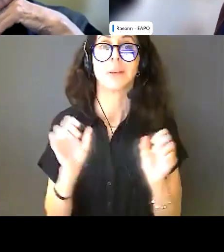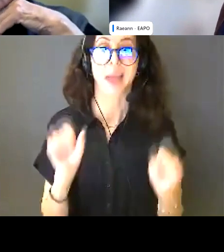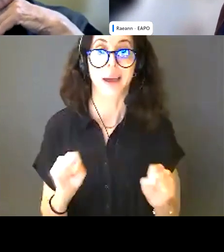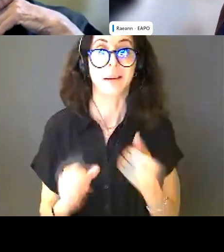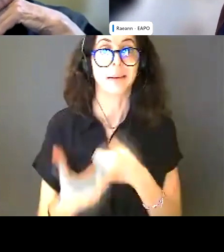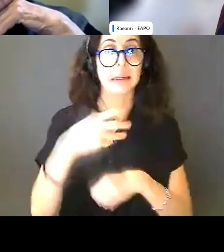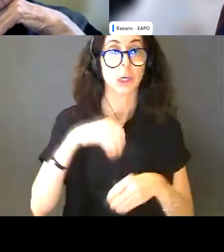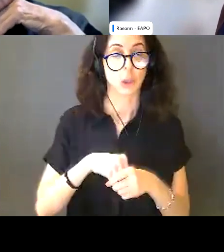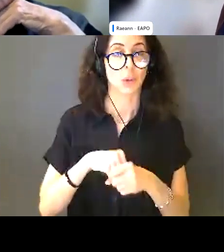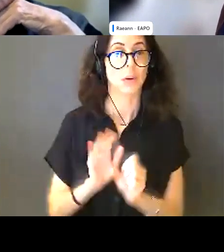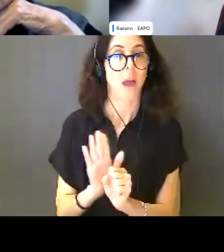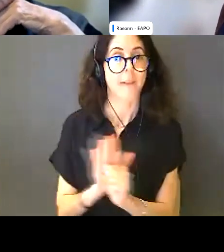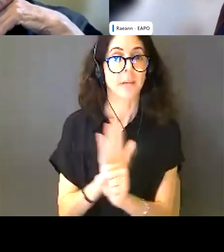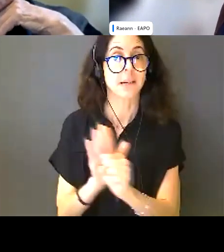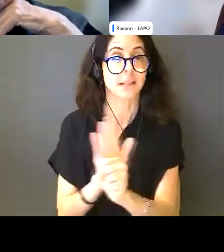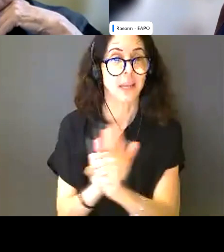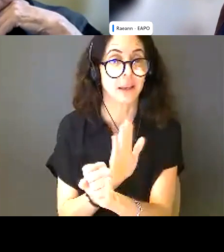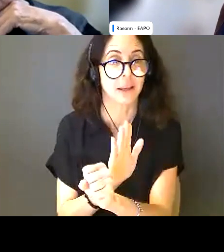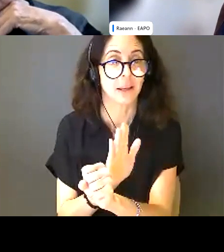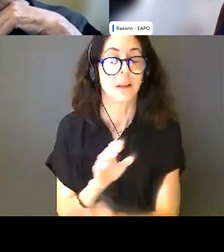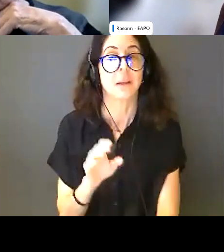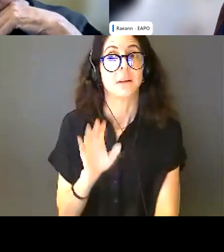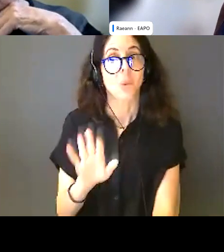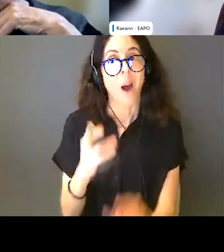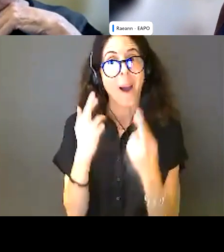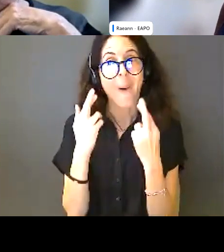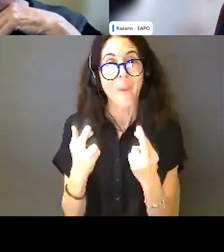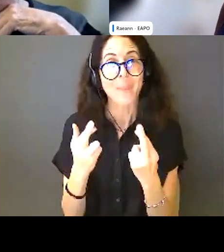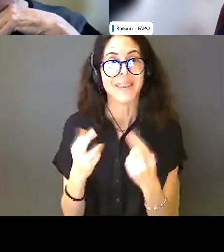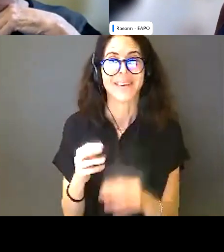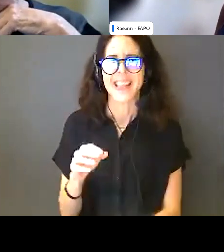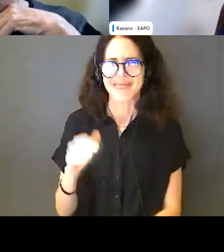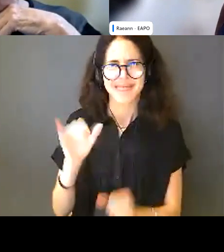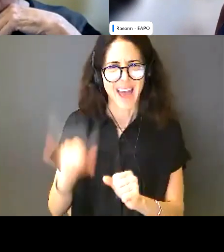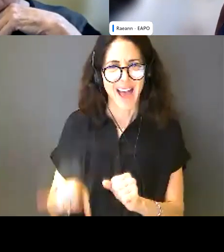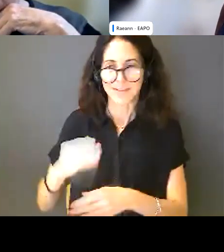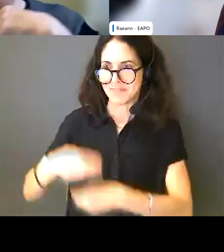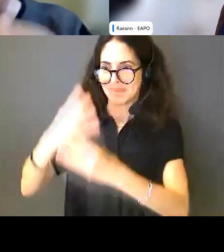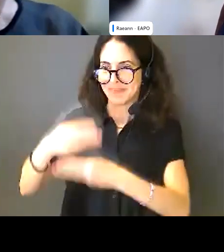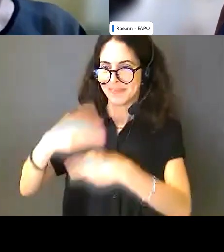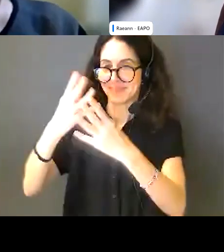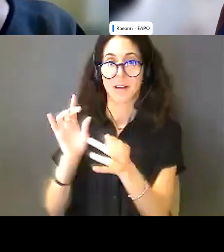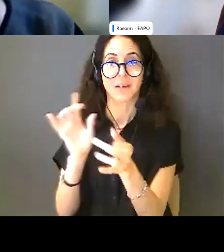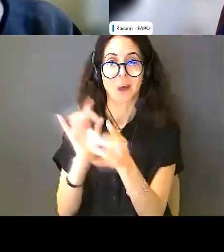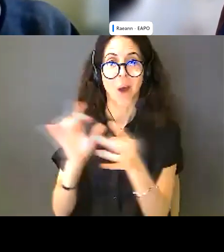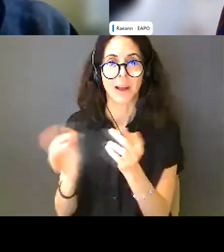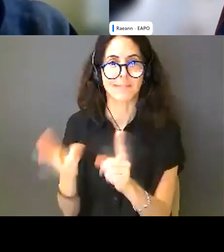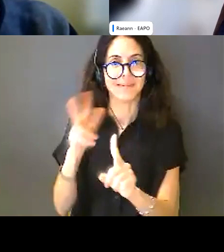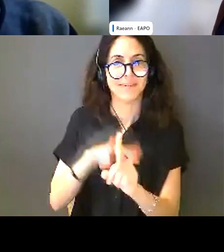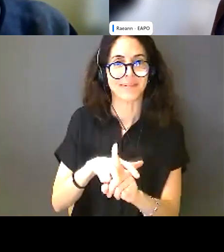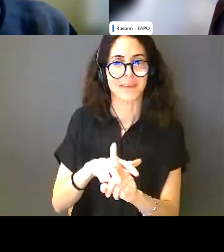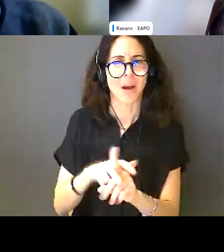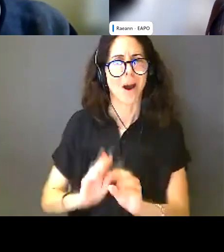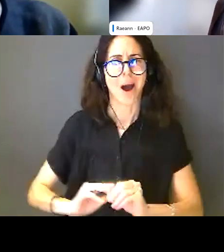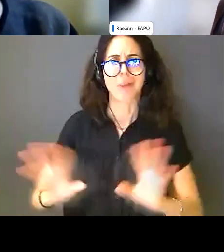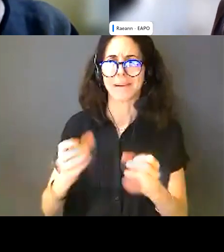include an advocacy angle. And that is where I hope to see all your fiery comments take flight, because you have a lot to contribute. I can